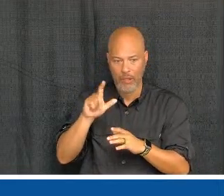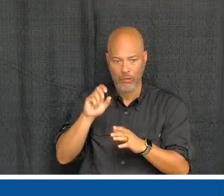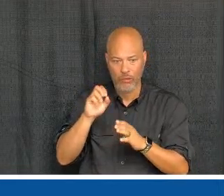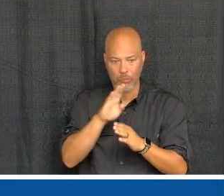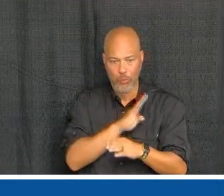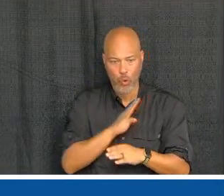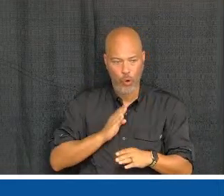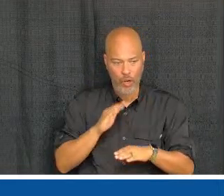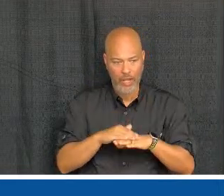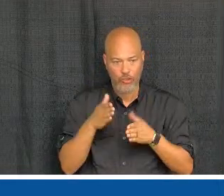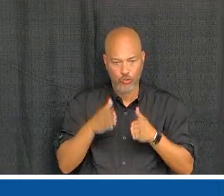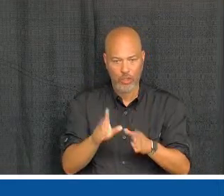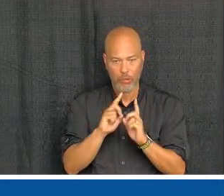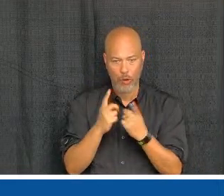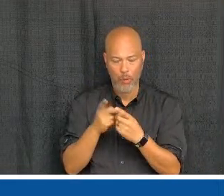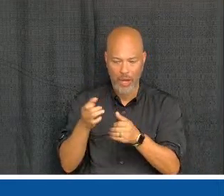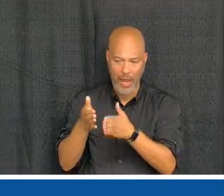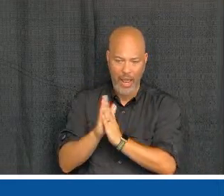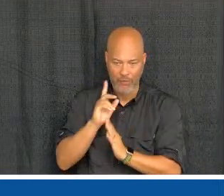department and request that.